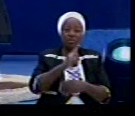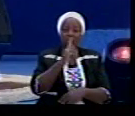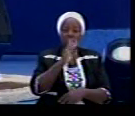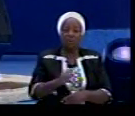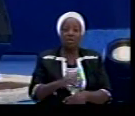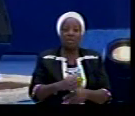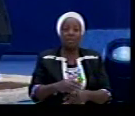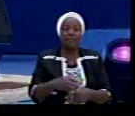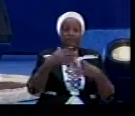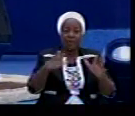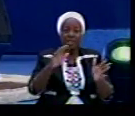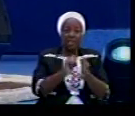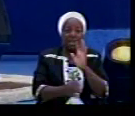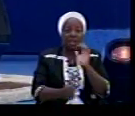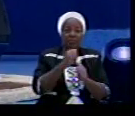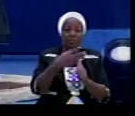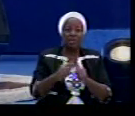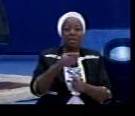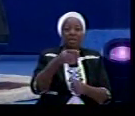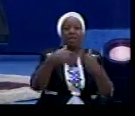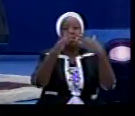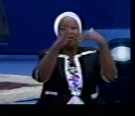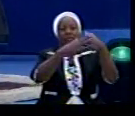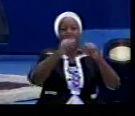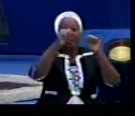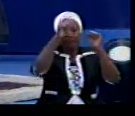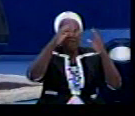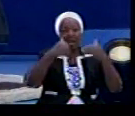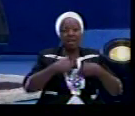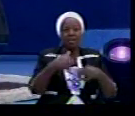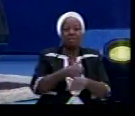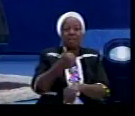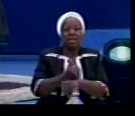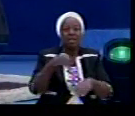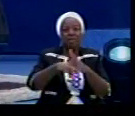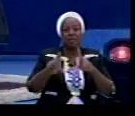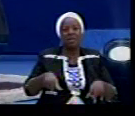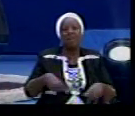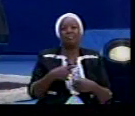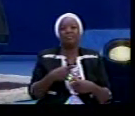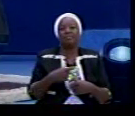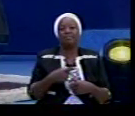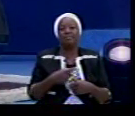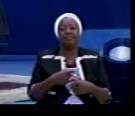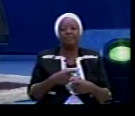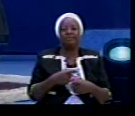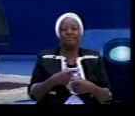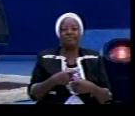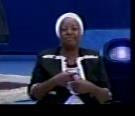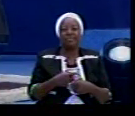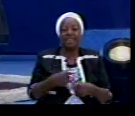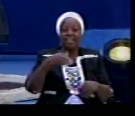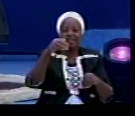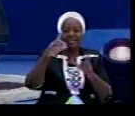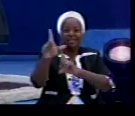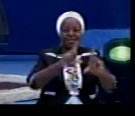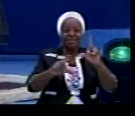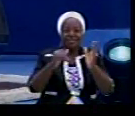that the Heavenly Father has ordained in your life. In my